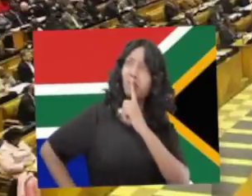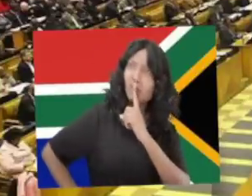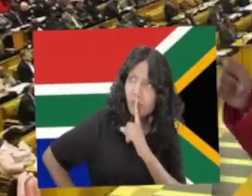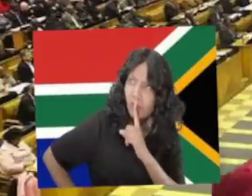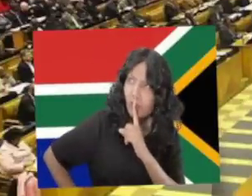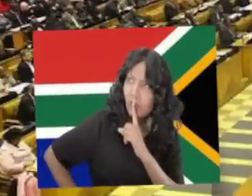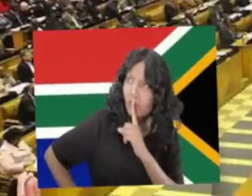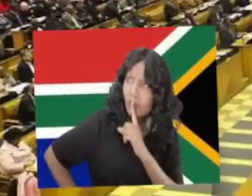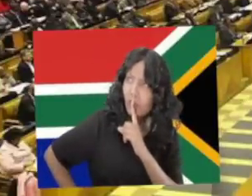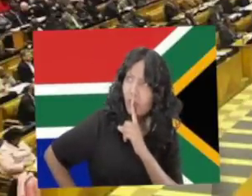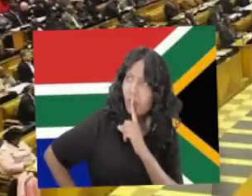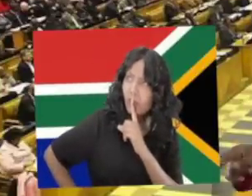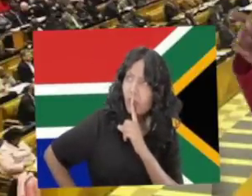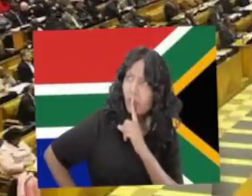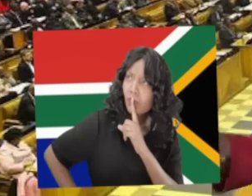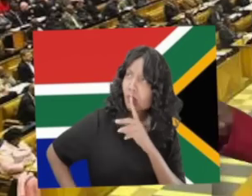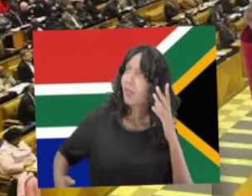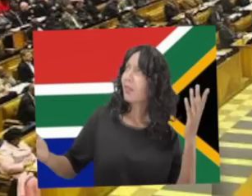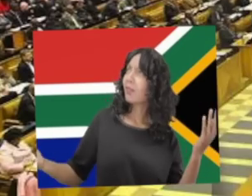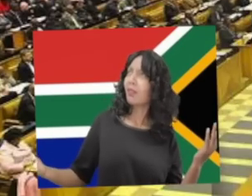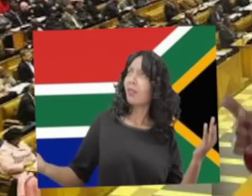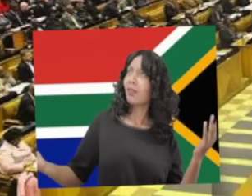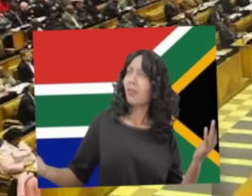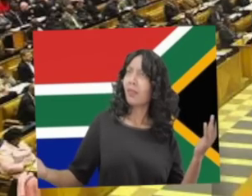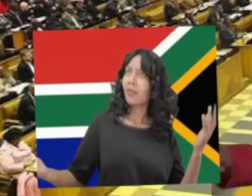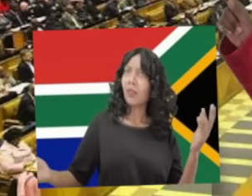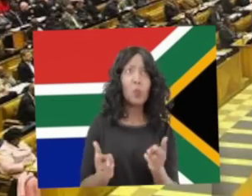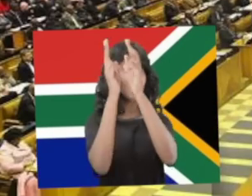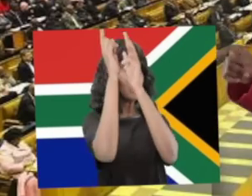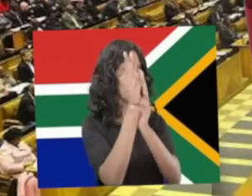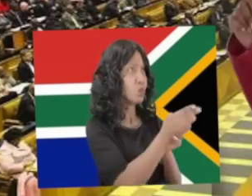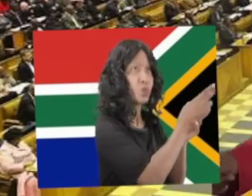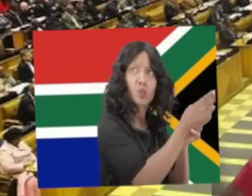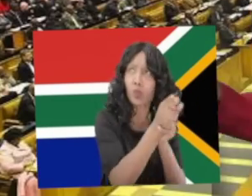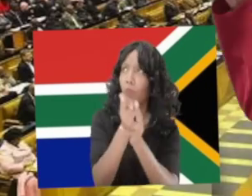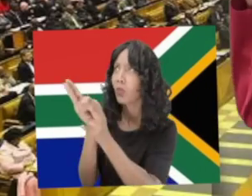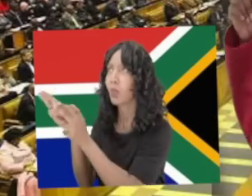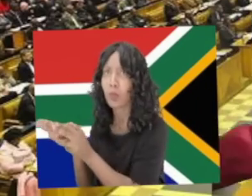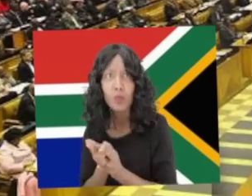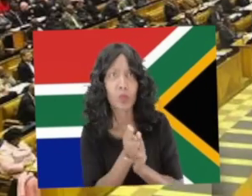people live. We don't care if condoms make noise. We want noise